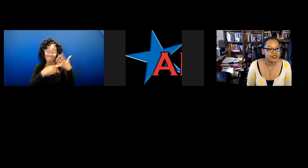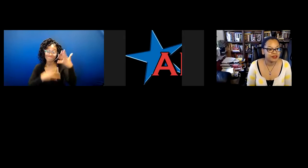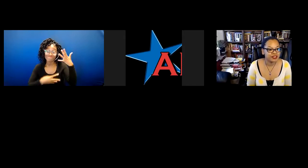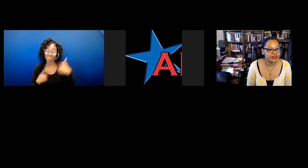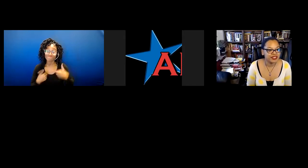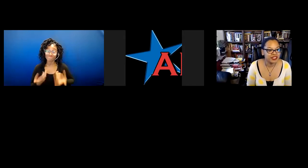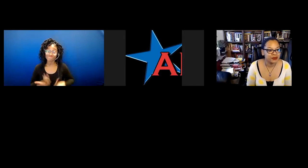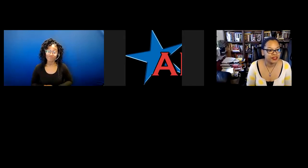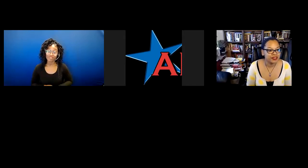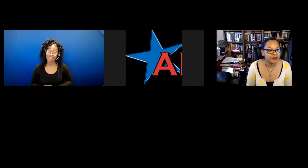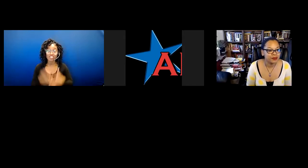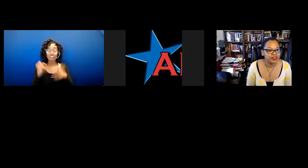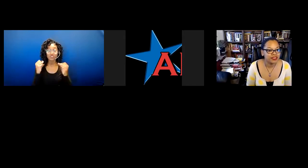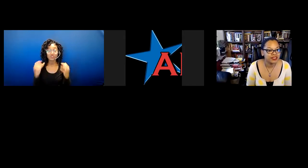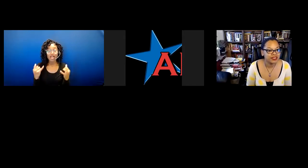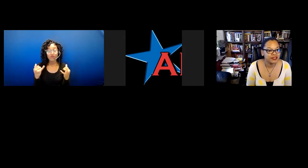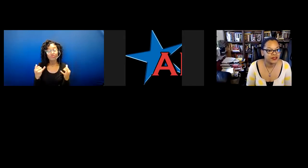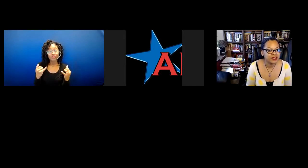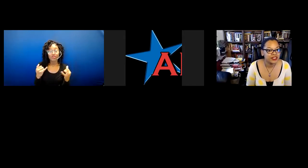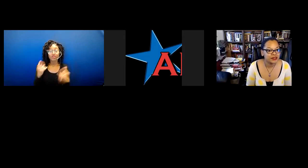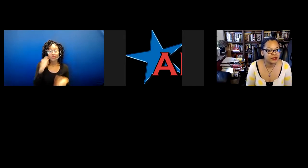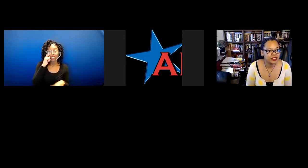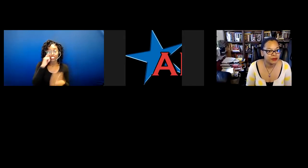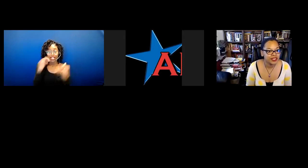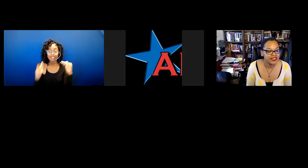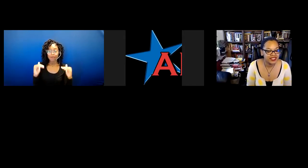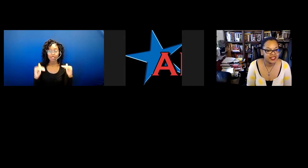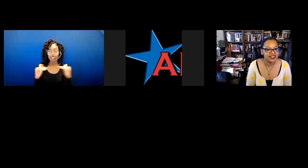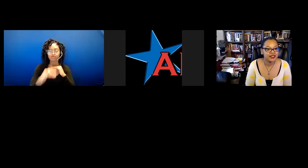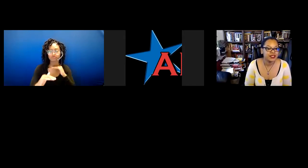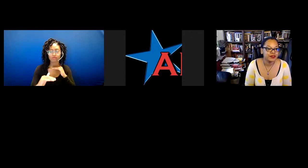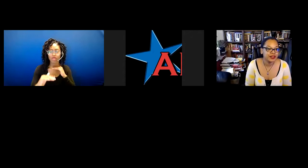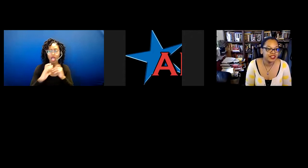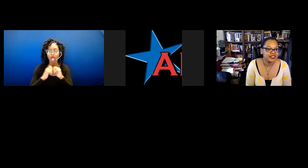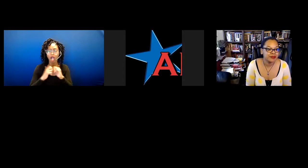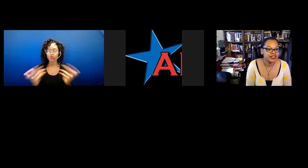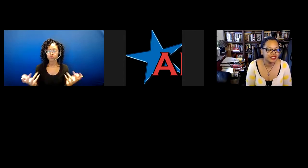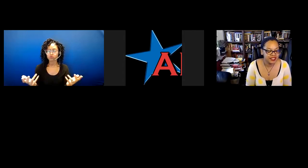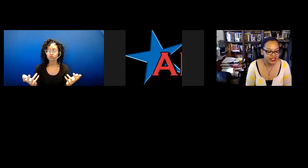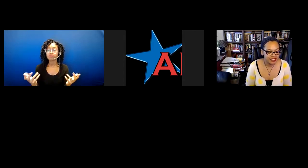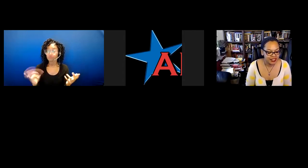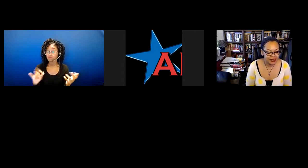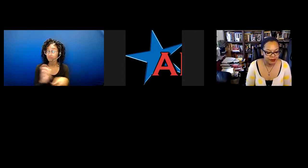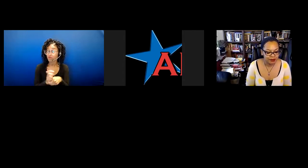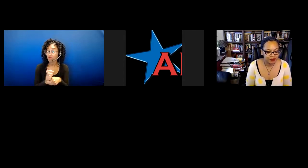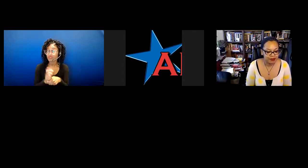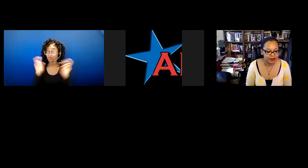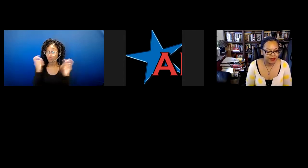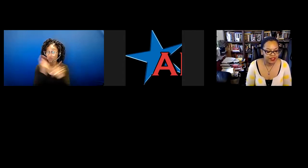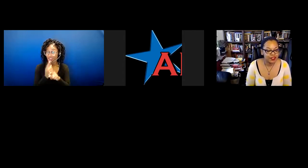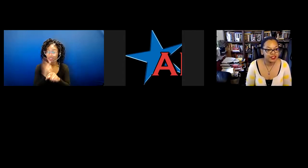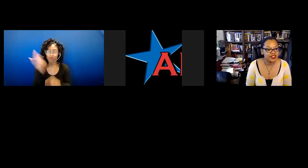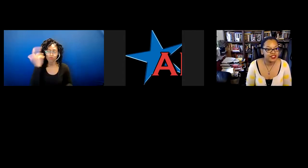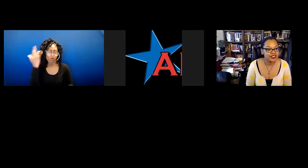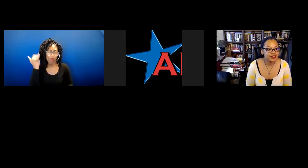conversation about racialized ableism, which is a very difficult subject. And the reason why is because